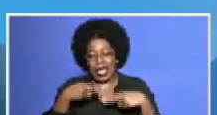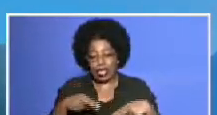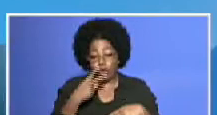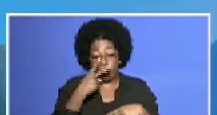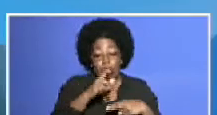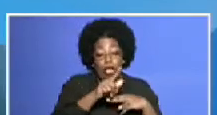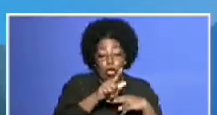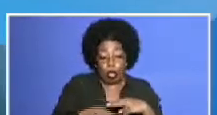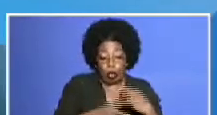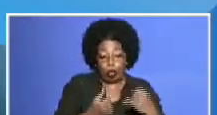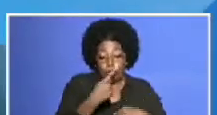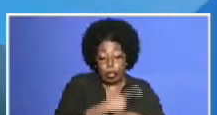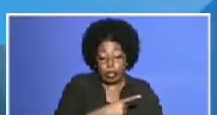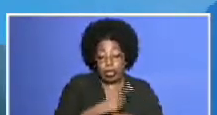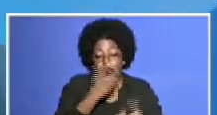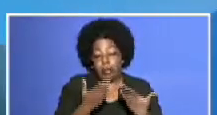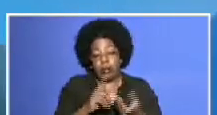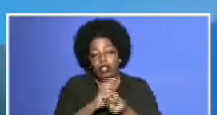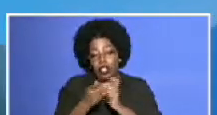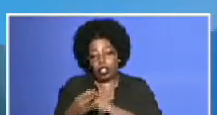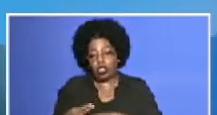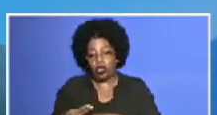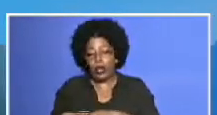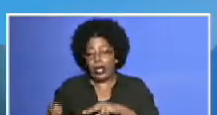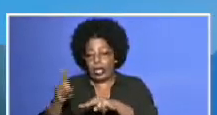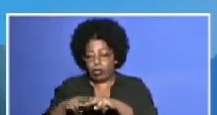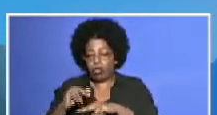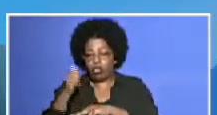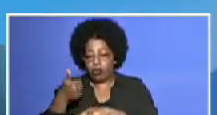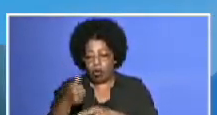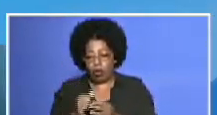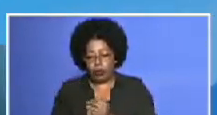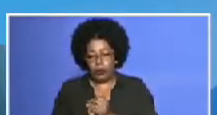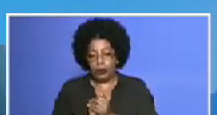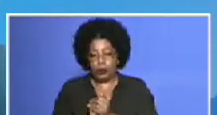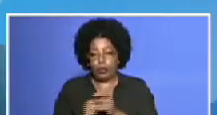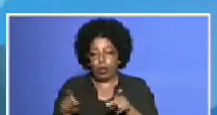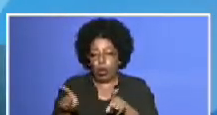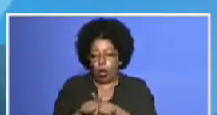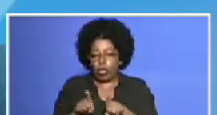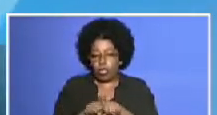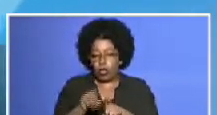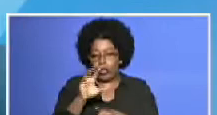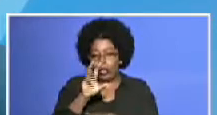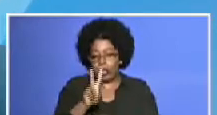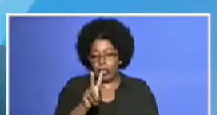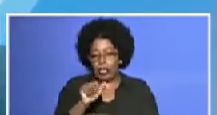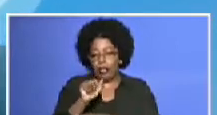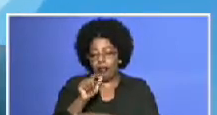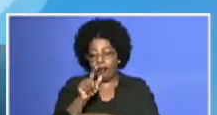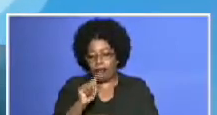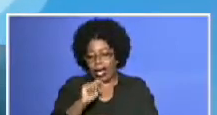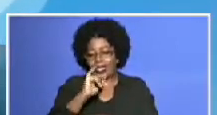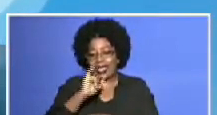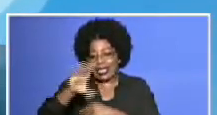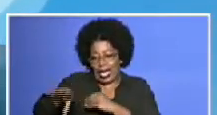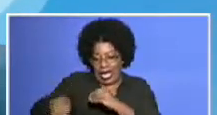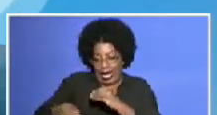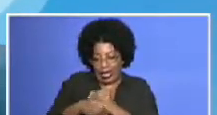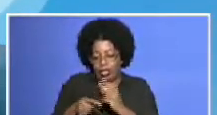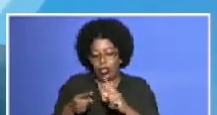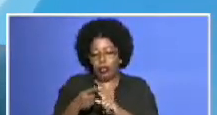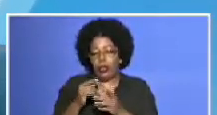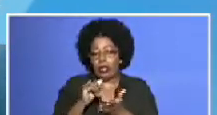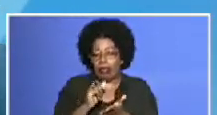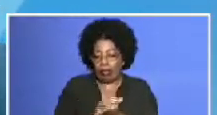one price. The duty on eggs is 30%, and also VAT is added onto that. I've